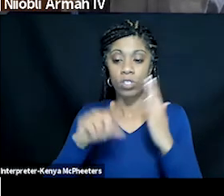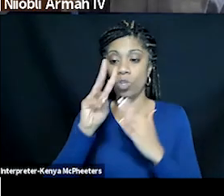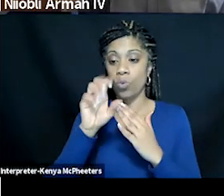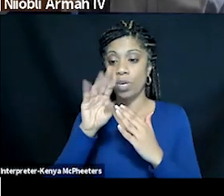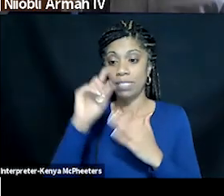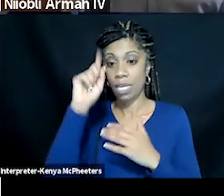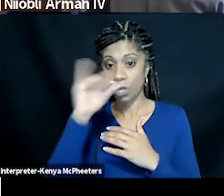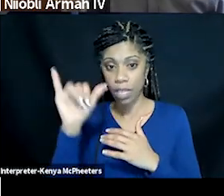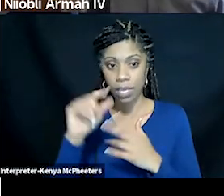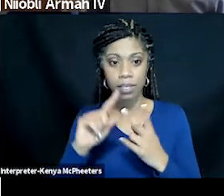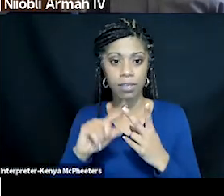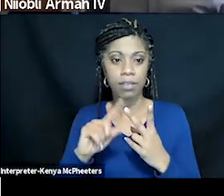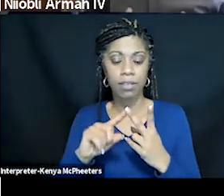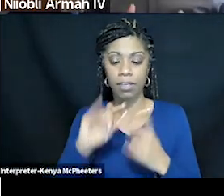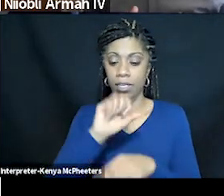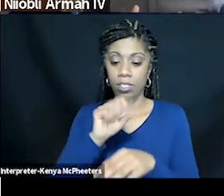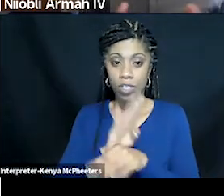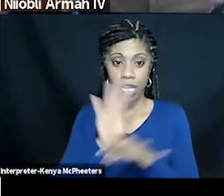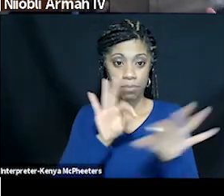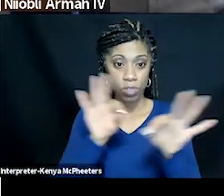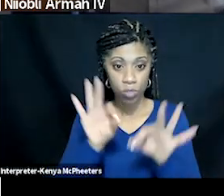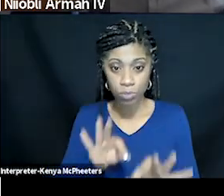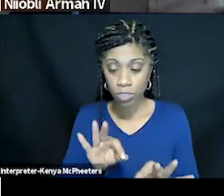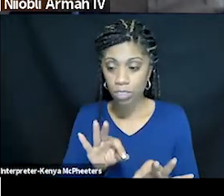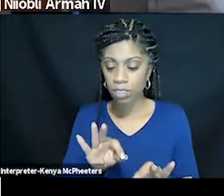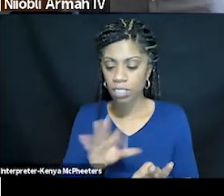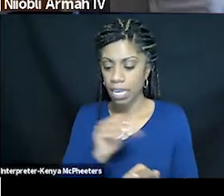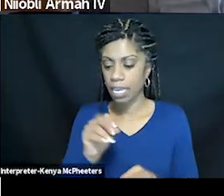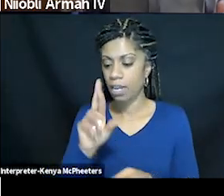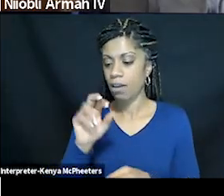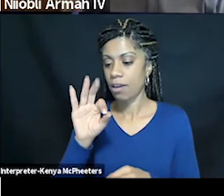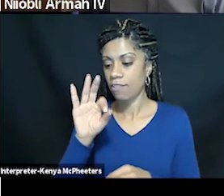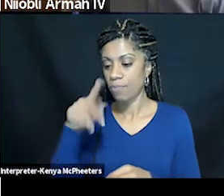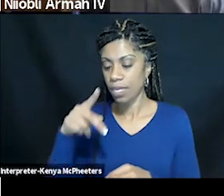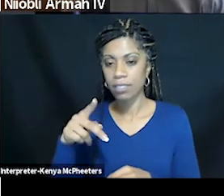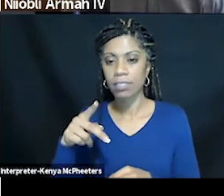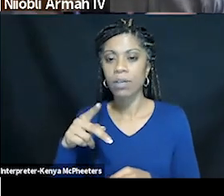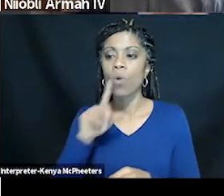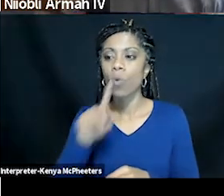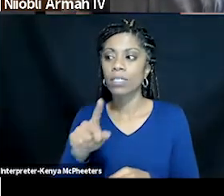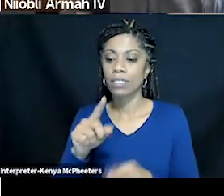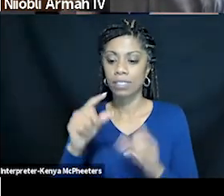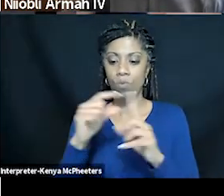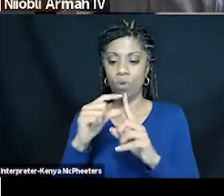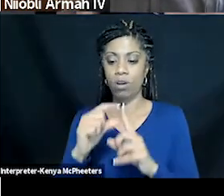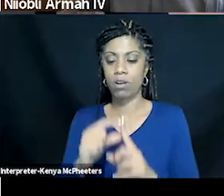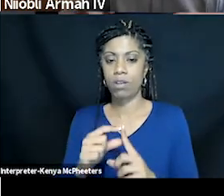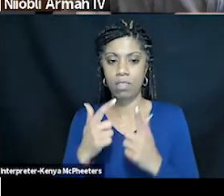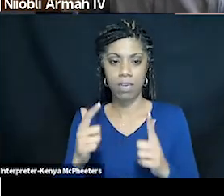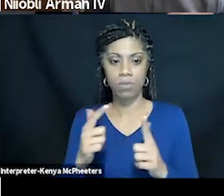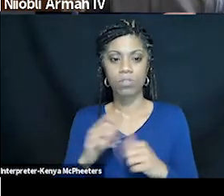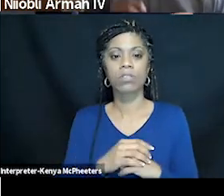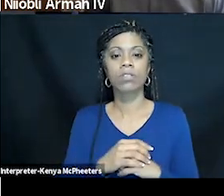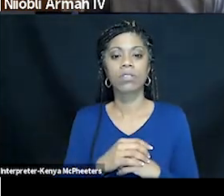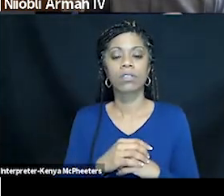that you're looking for? Who are you linked to get those into new networks, to get more diverse professionals in the field? And